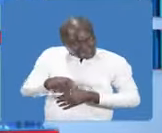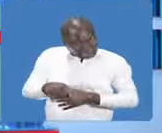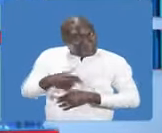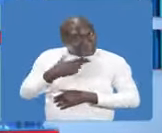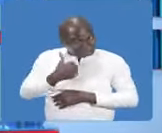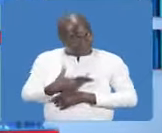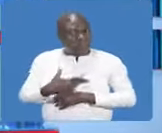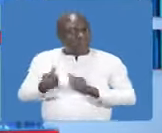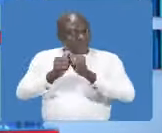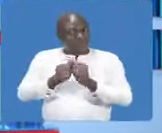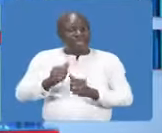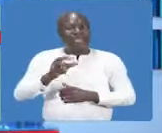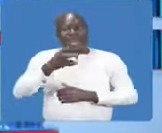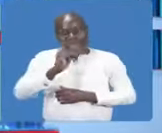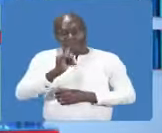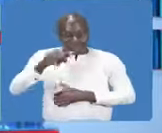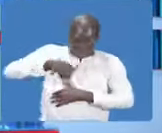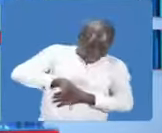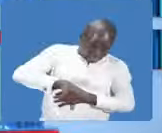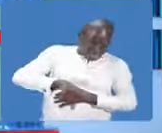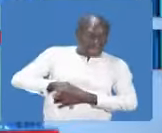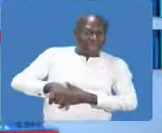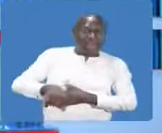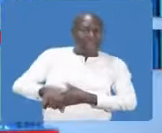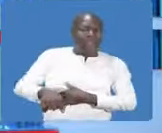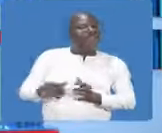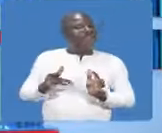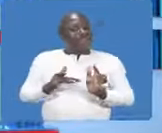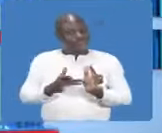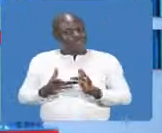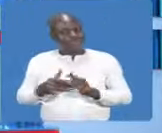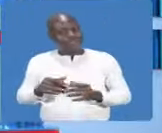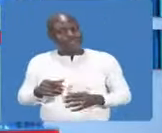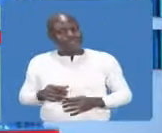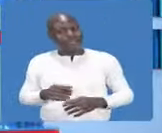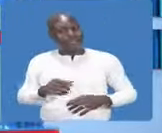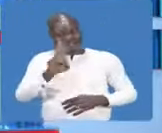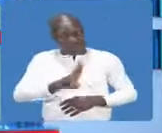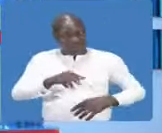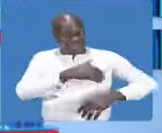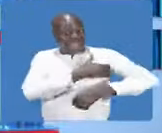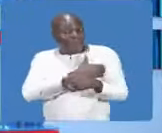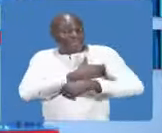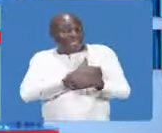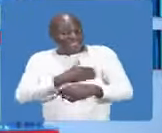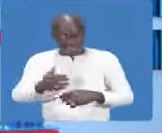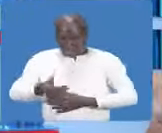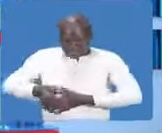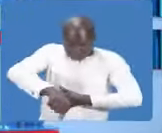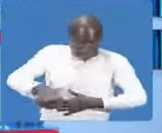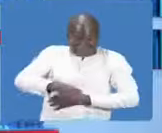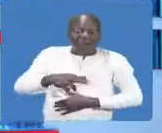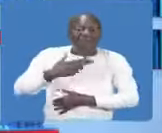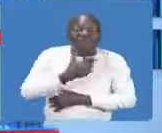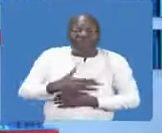mpae aha ne kire se yesu asuafo akoya ka kire se urade kire ye mpae bo no na eye no kre ni